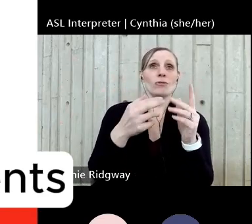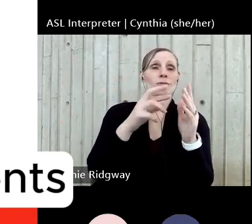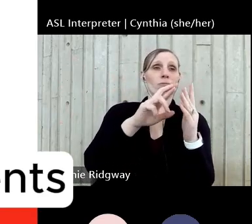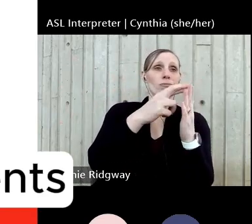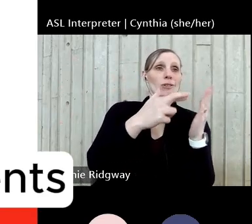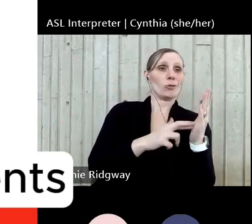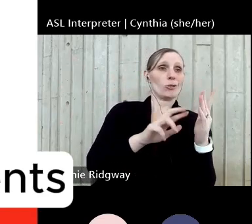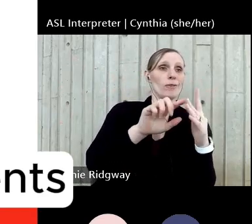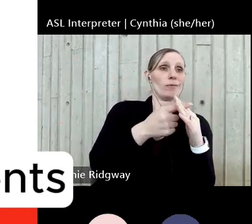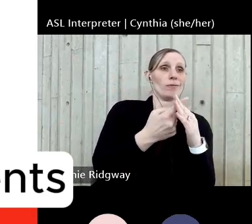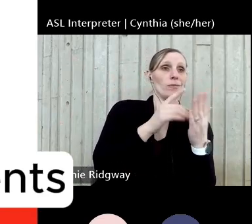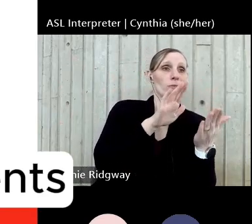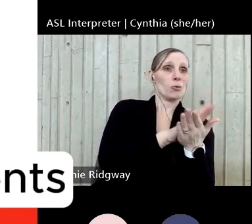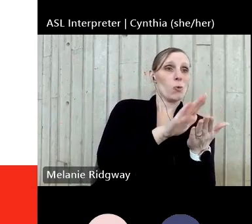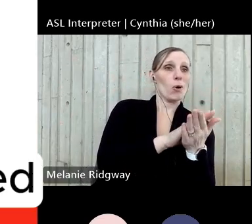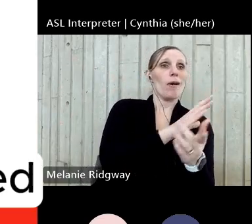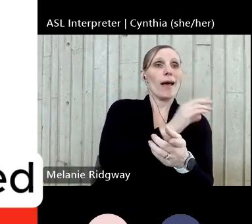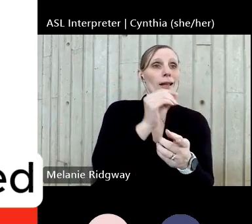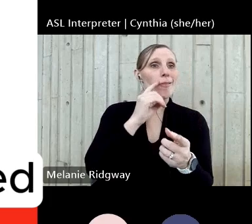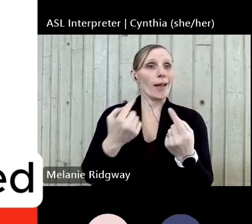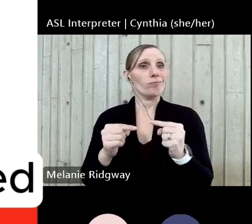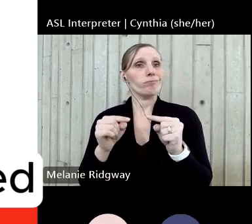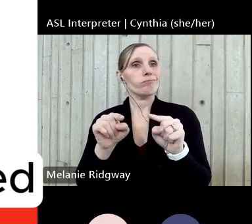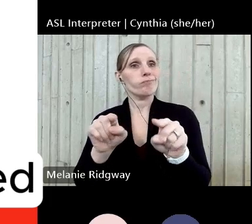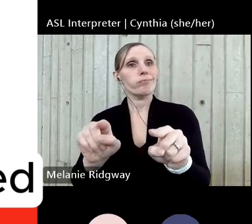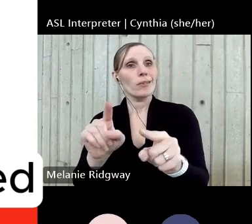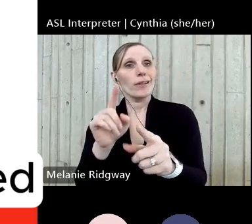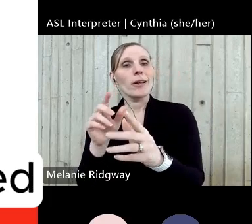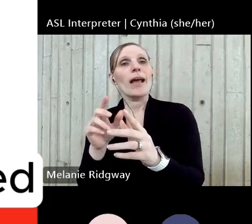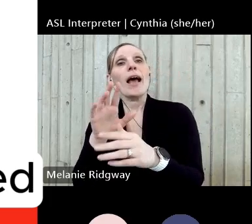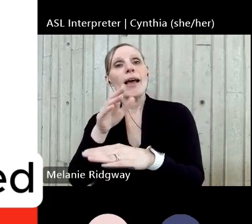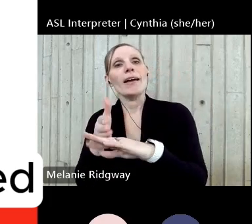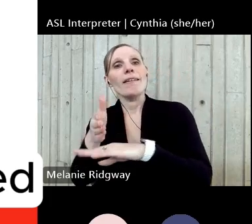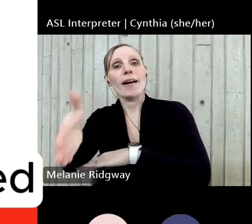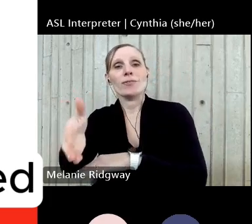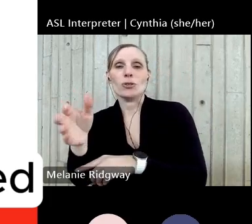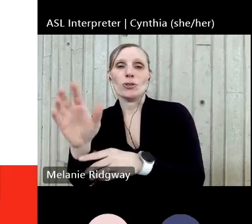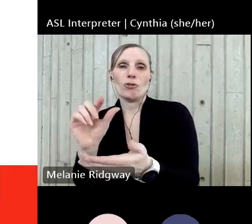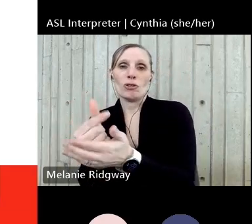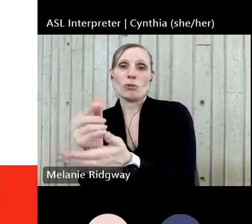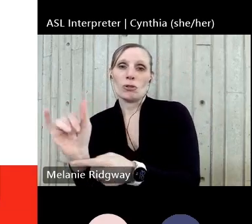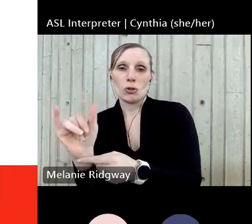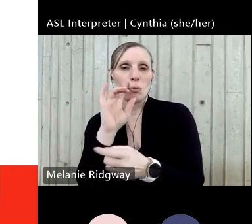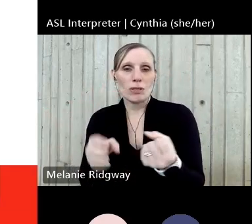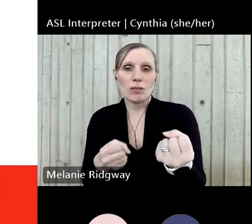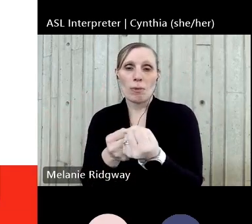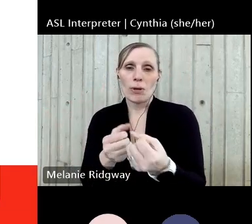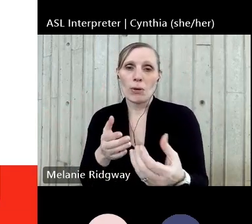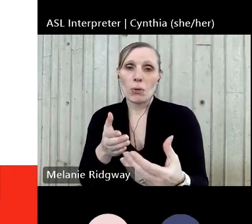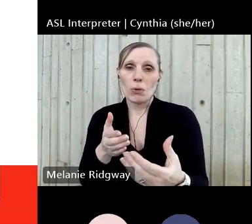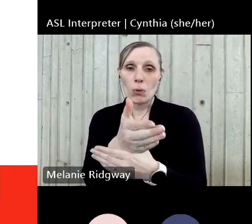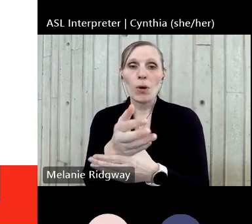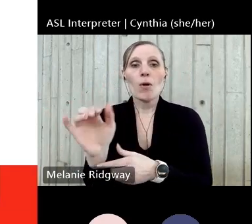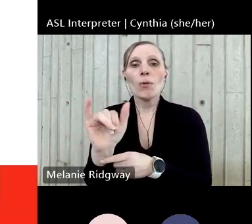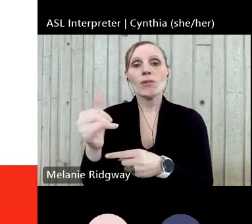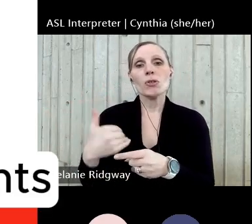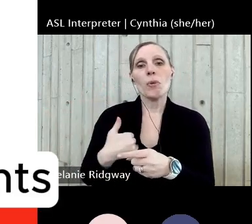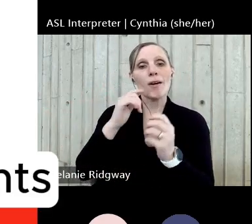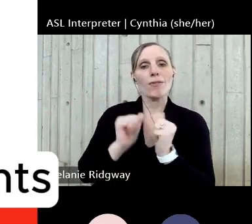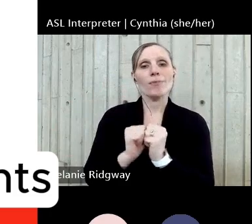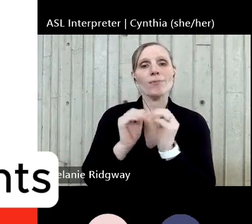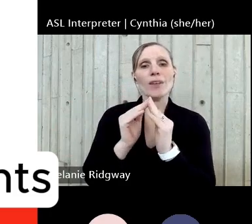to all alumni students. And in recent years, we've incorporated the InStage platform, which is an